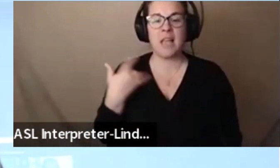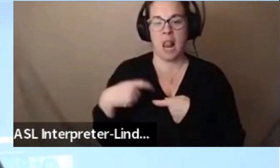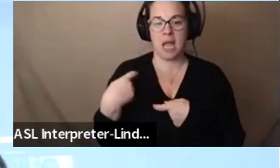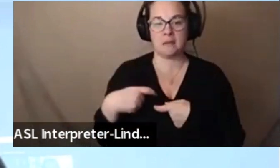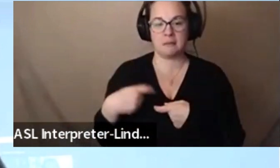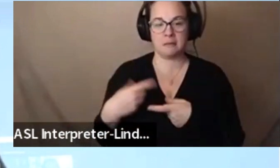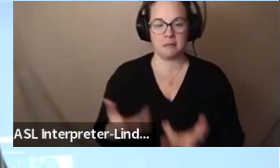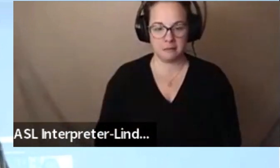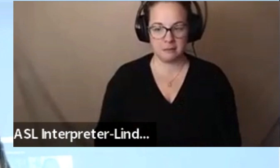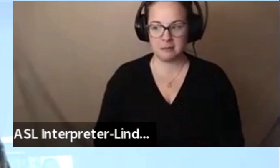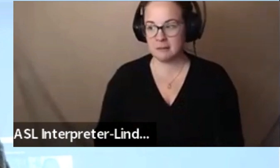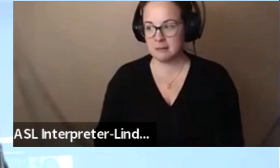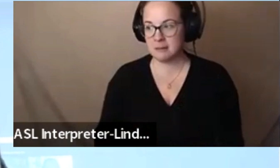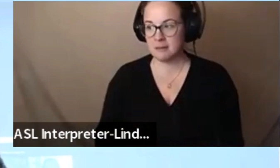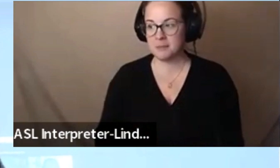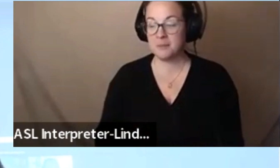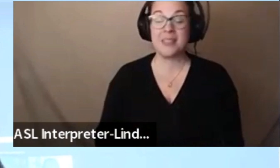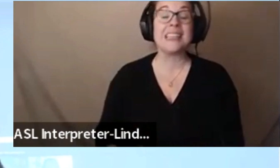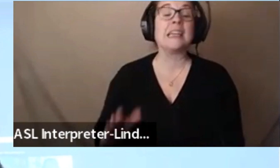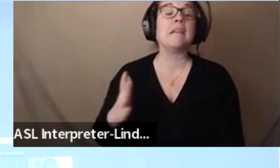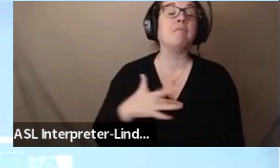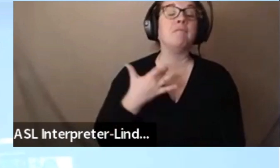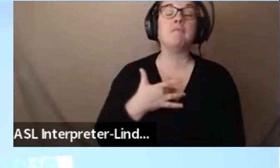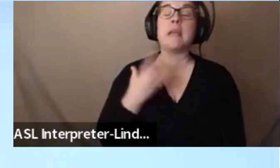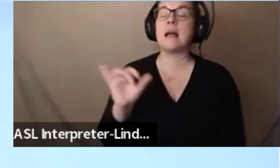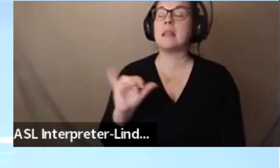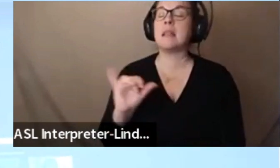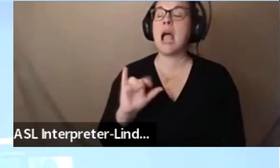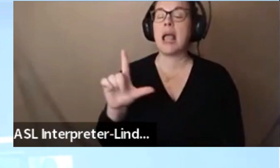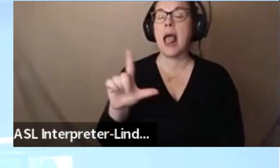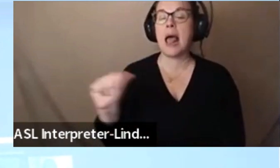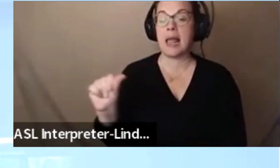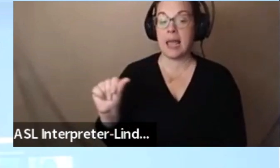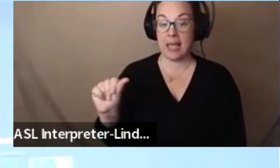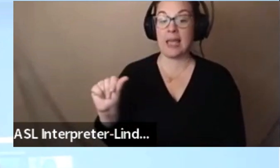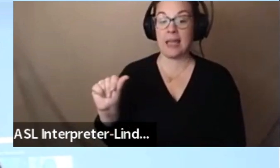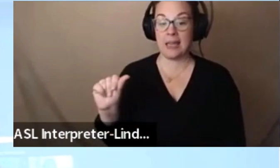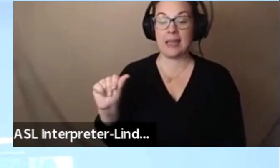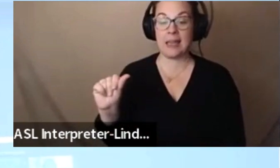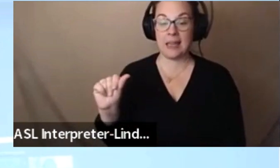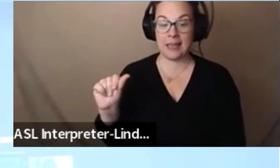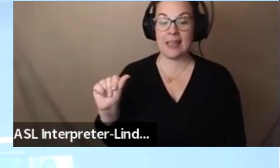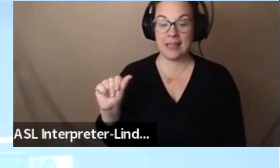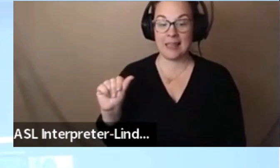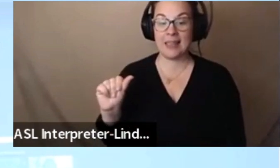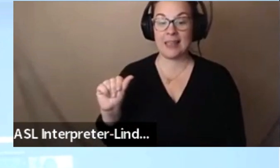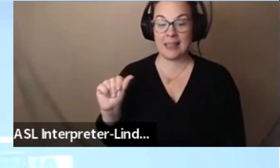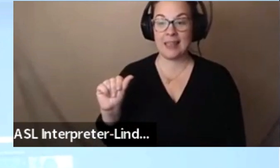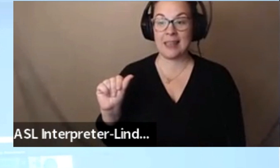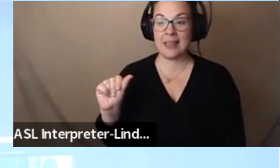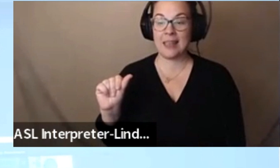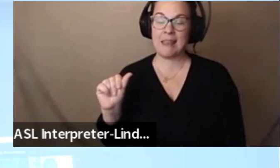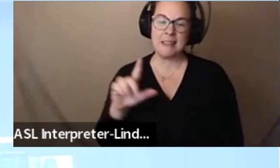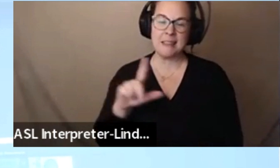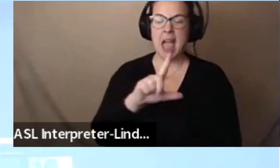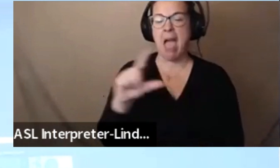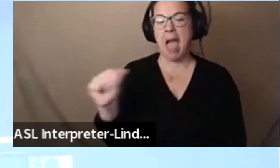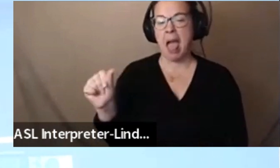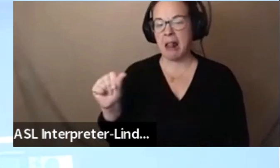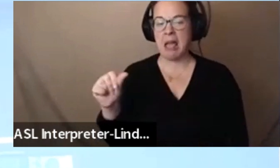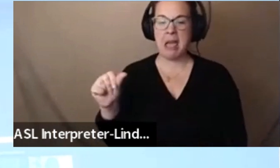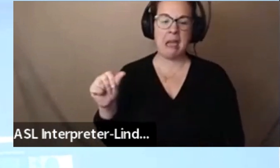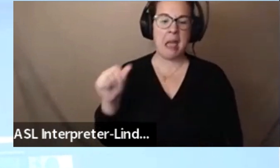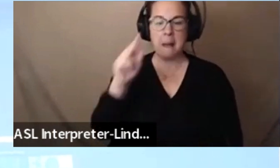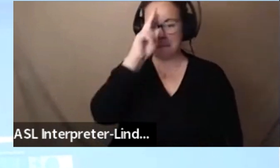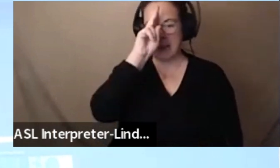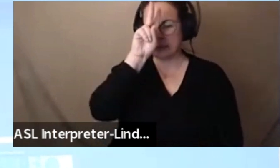look very Latin. You know, he's said it somewhere that looks very, it's kind of like LA, and a